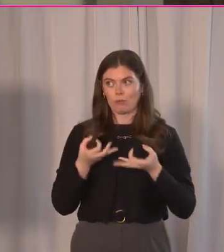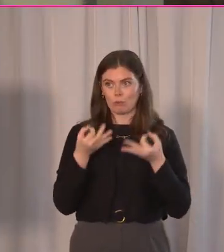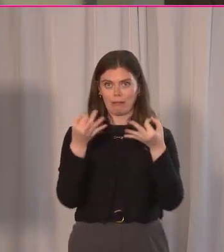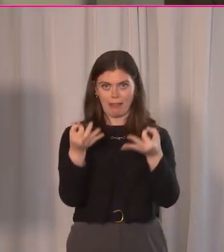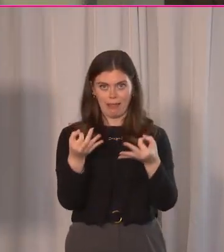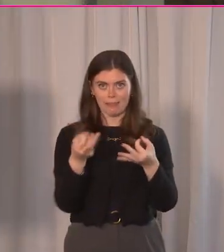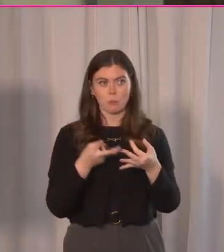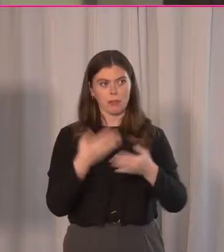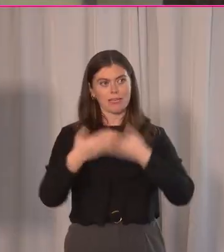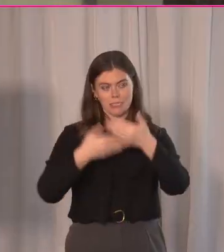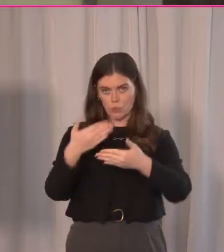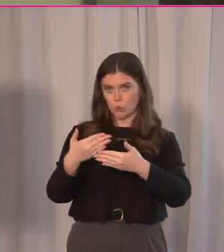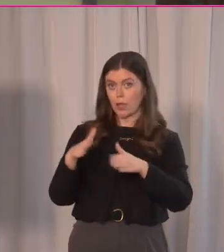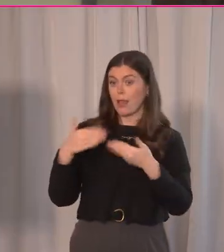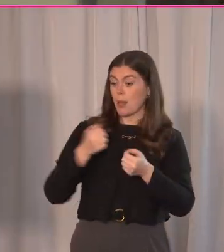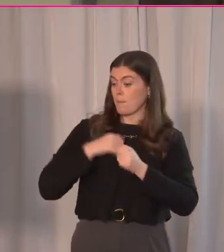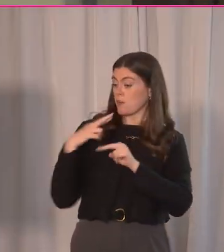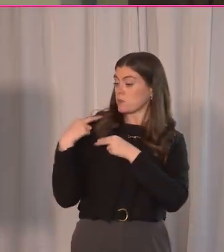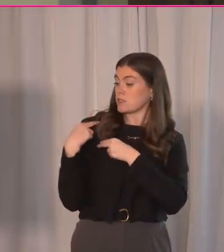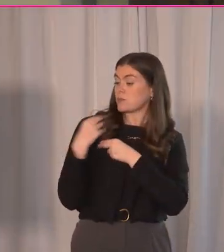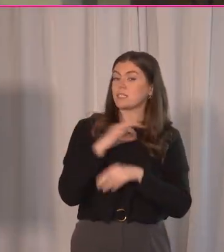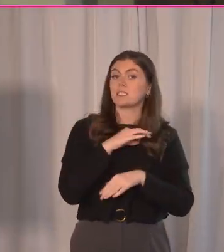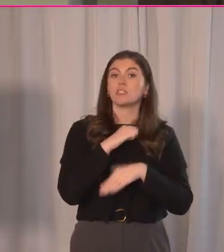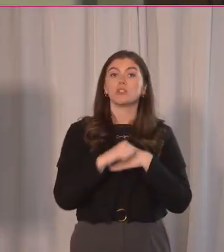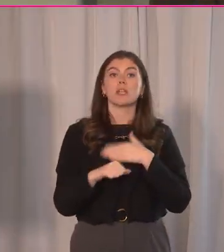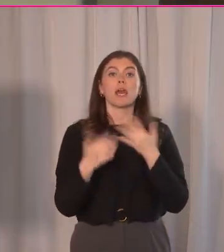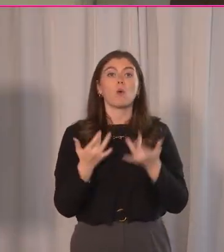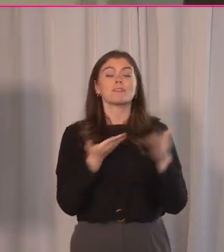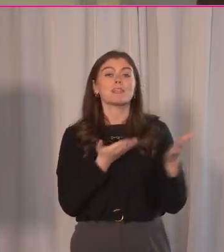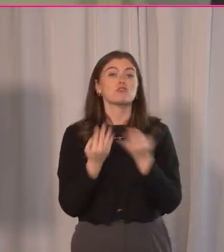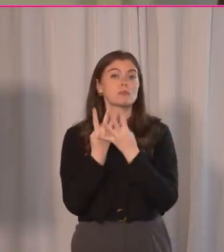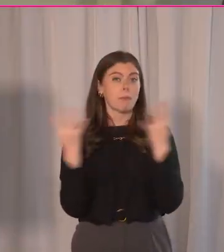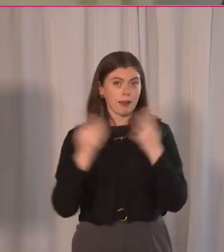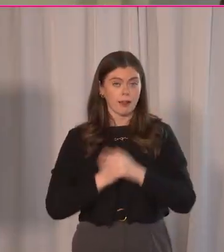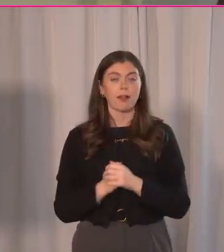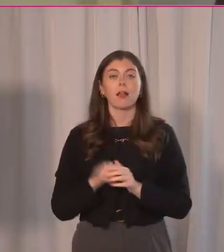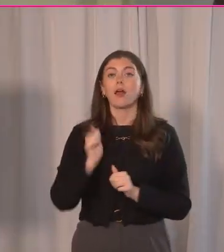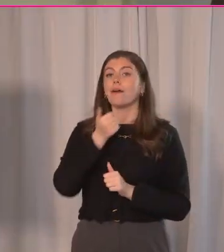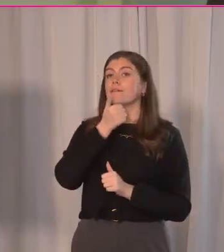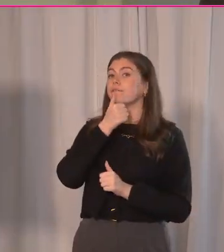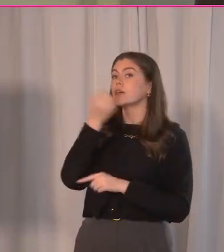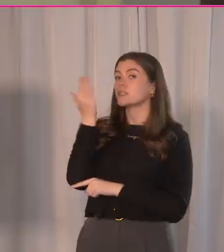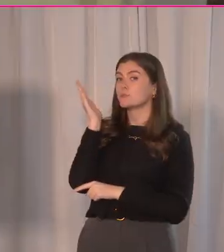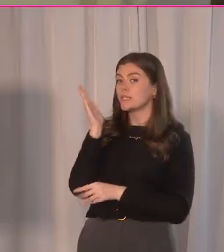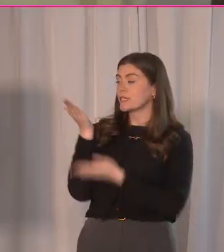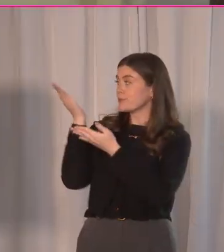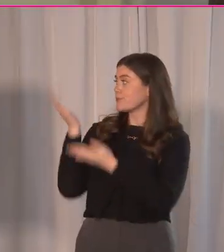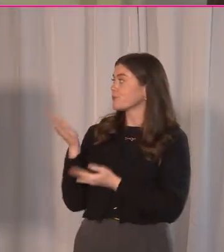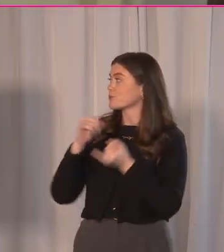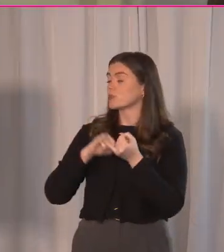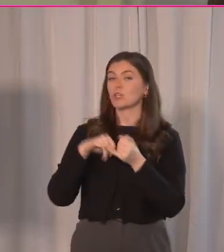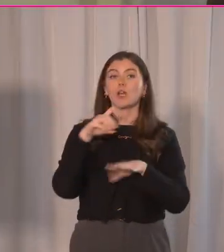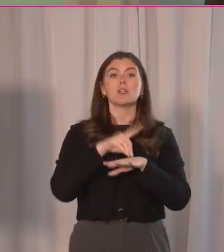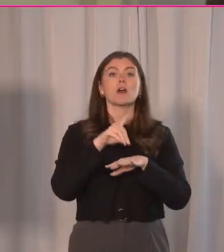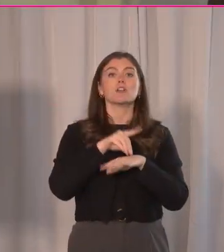much. It's my role here today to introduce you to the panel. The first speaker we have is Dr.